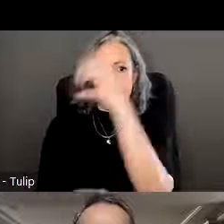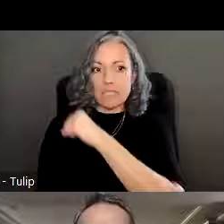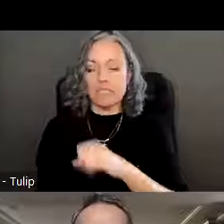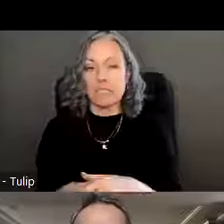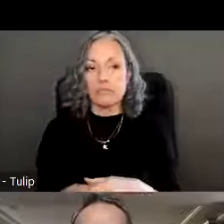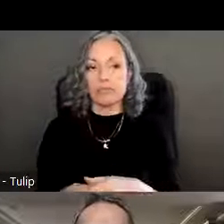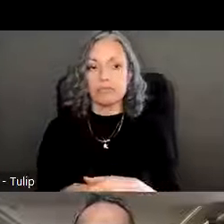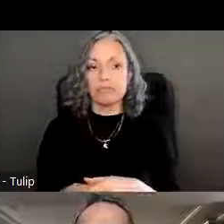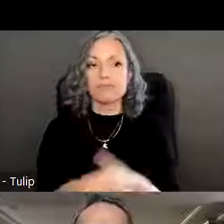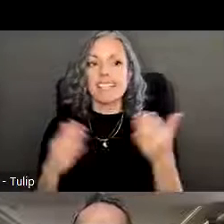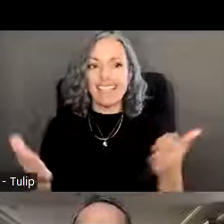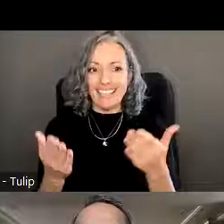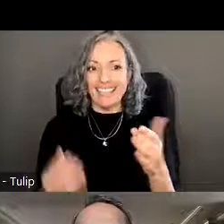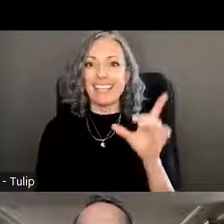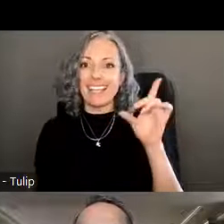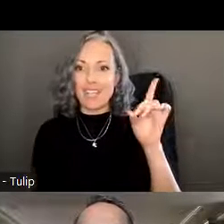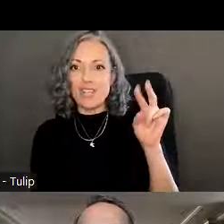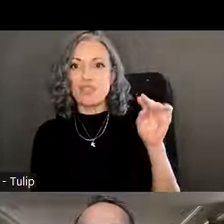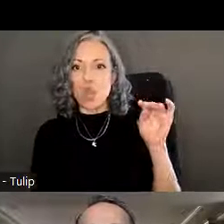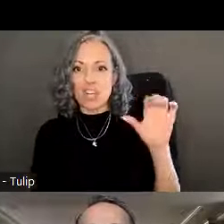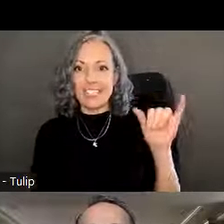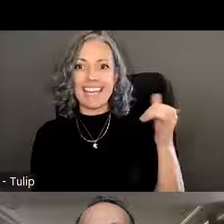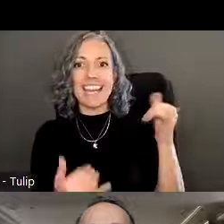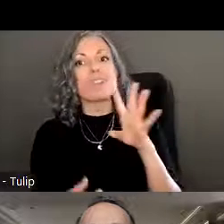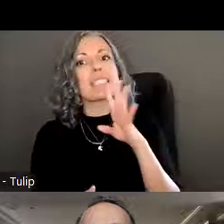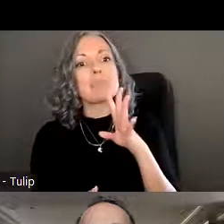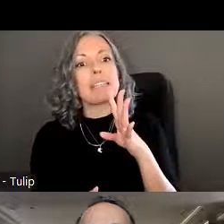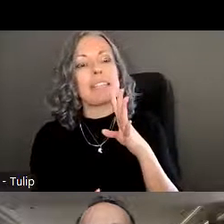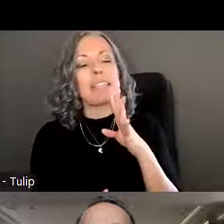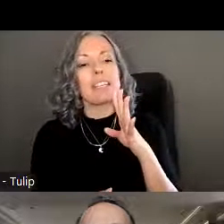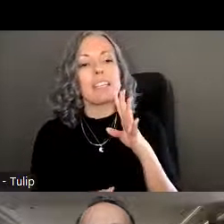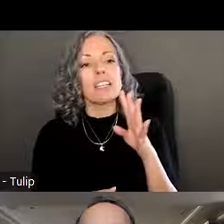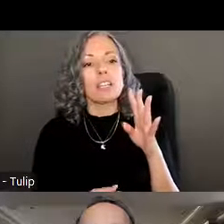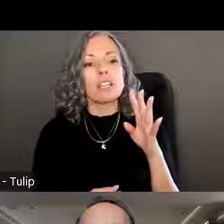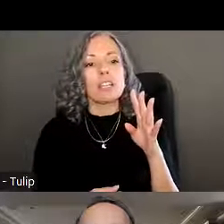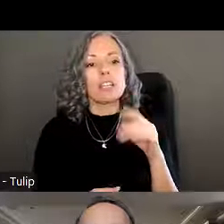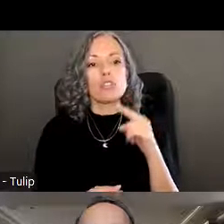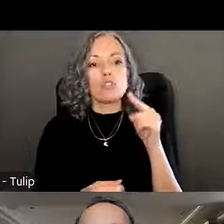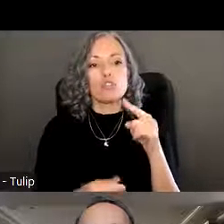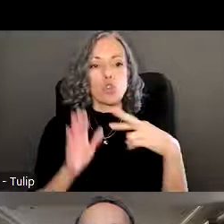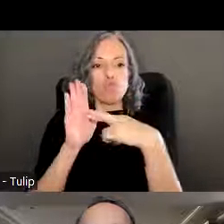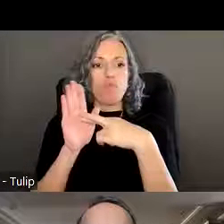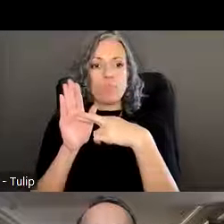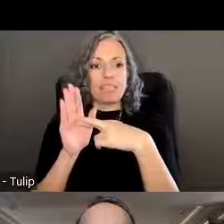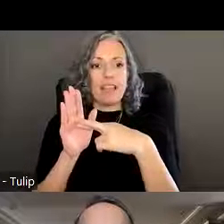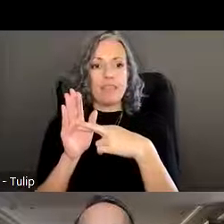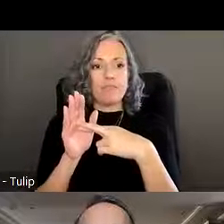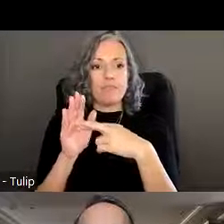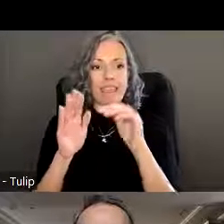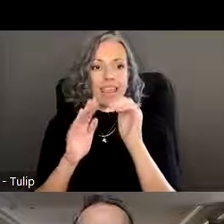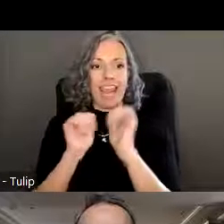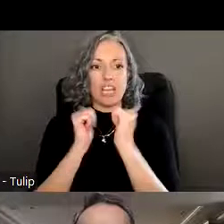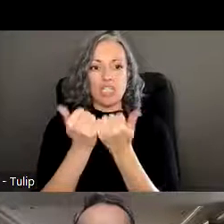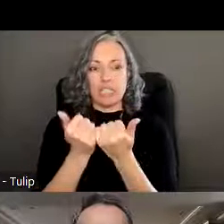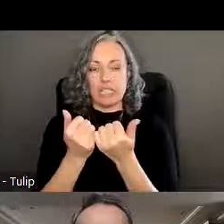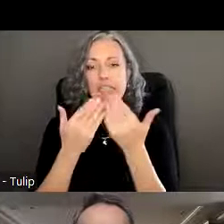Hi, this is Darcy Delgado. I'm covering for Julie Solier as the agency representative today. Thanks. Thank you so